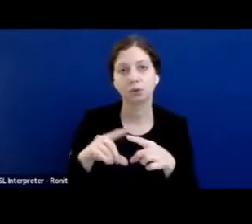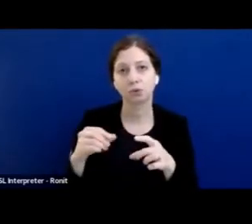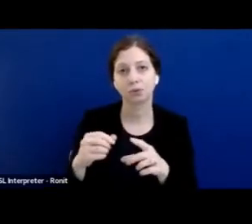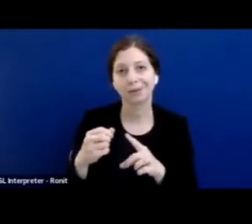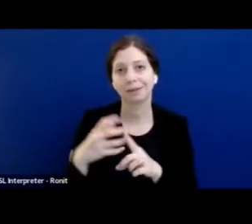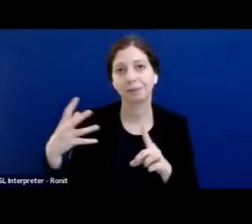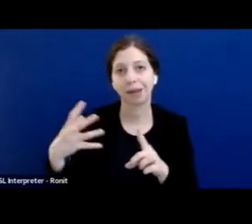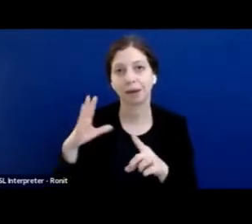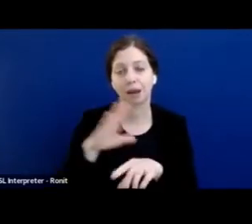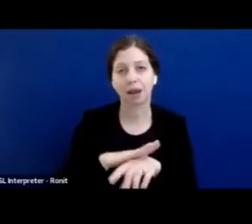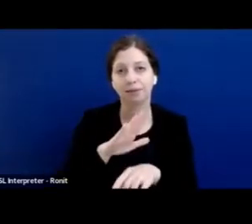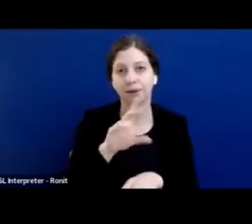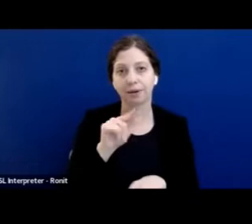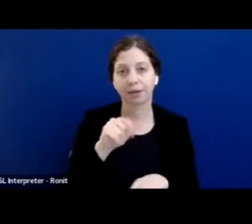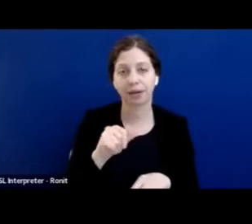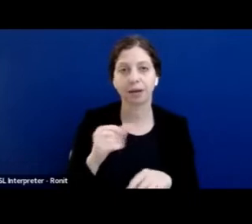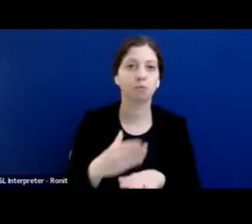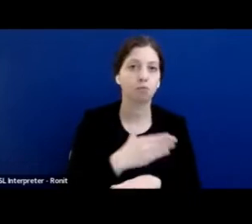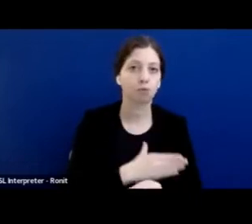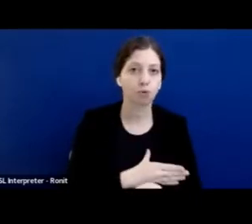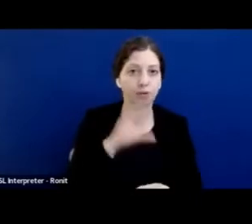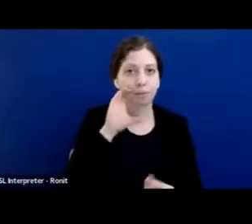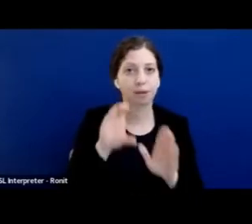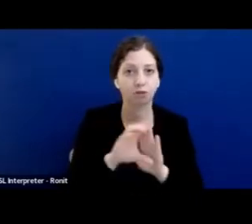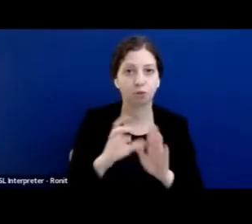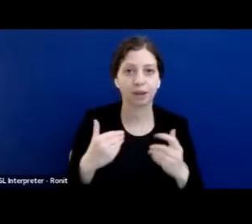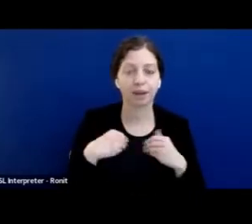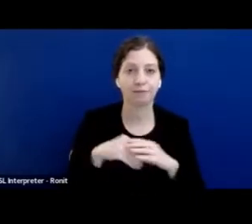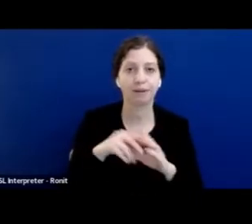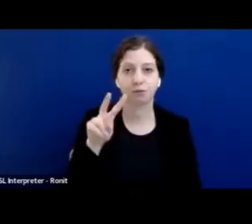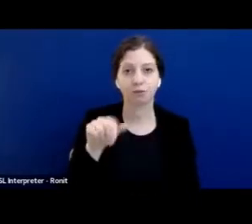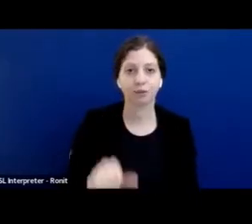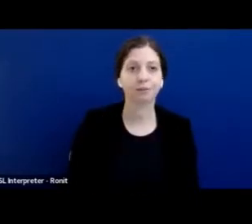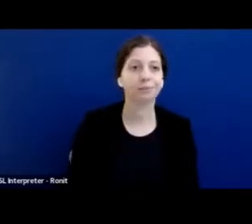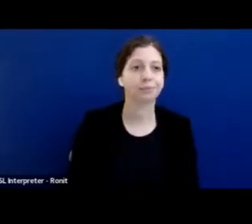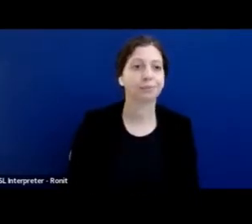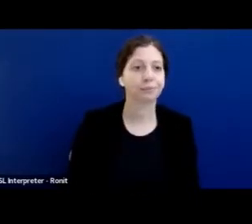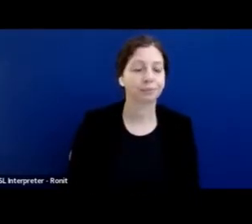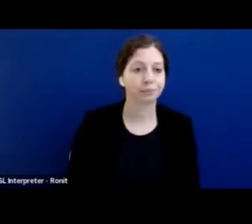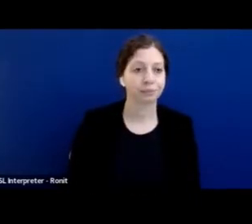they have and improve the picture it gives us here in Virginia. Next slide, please.